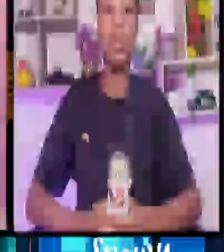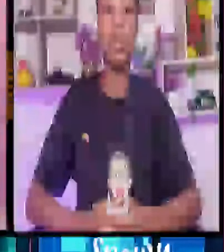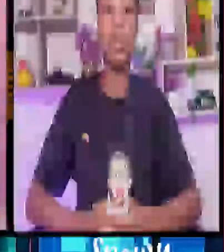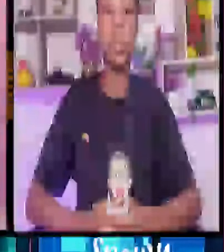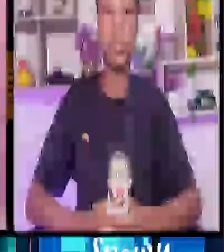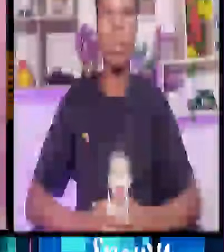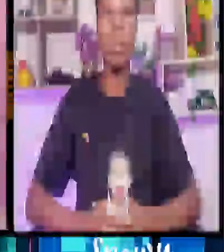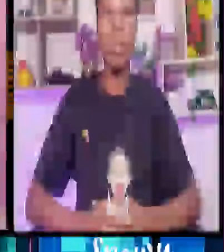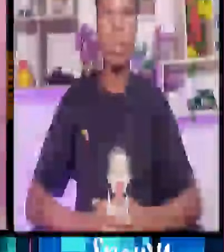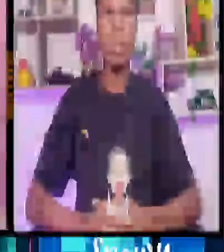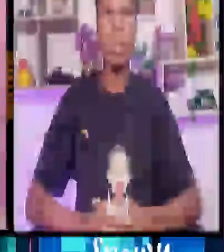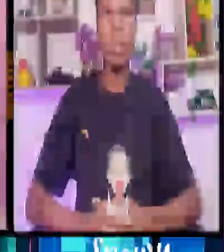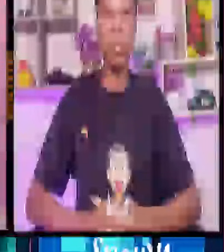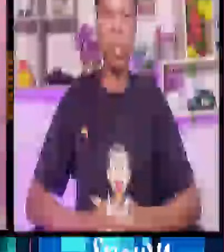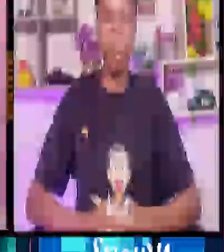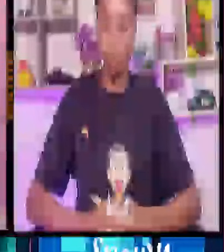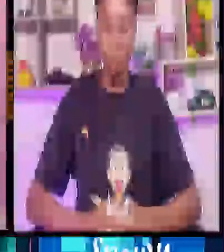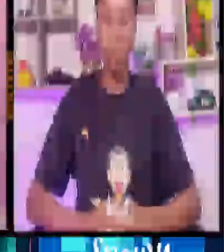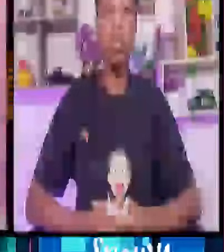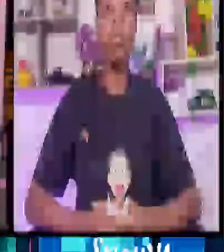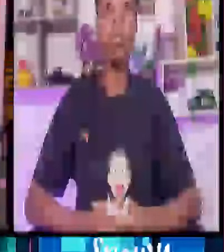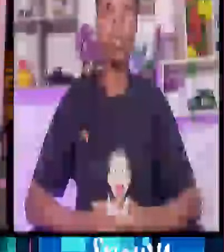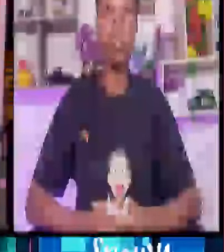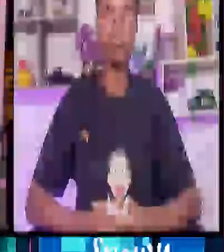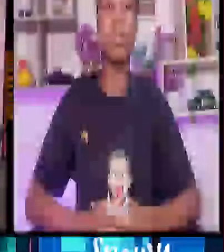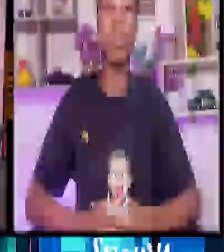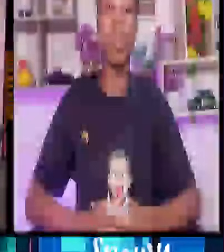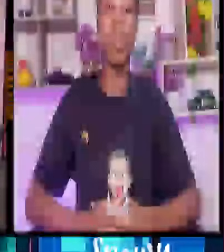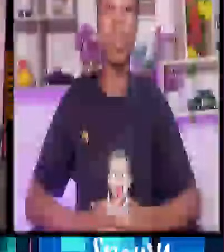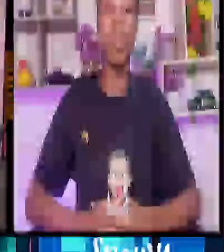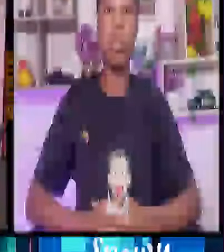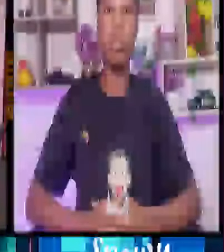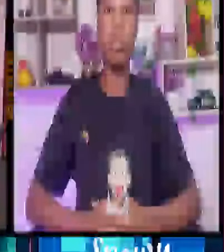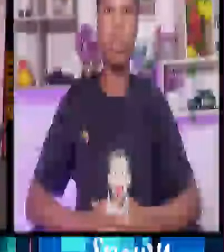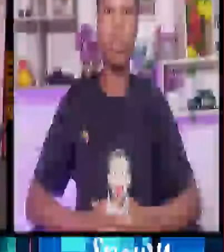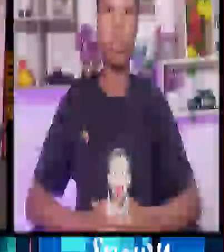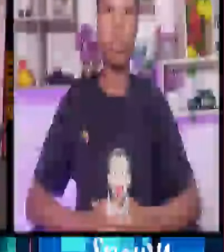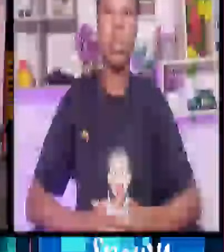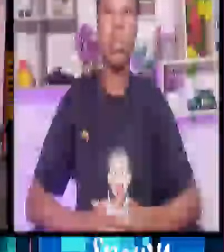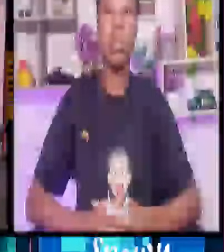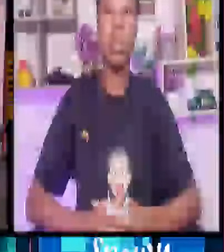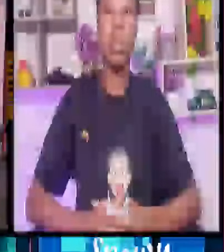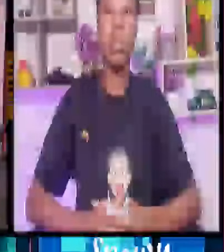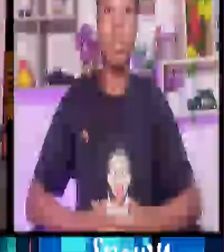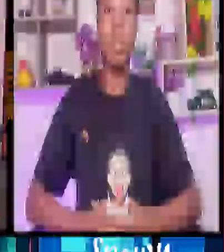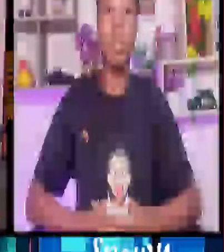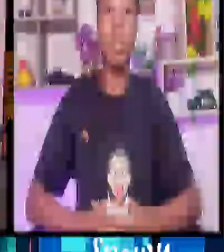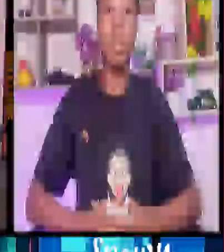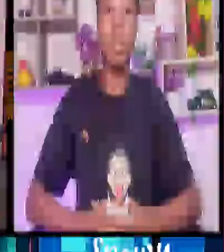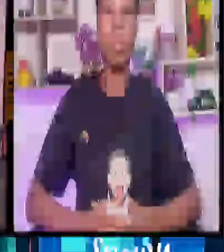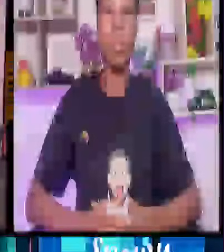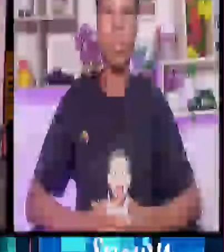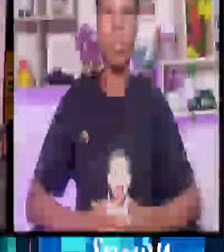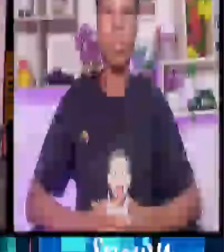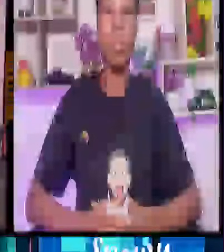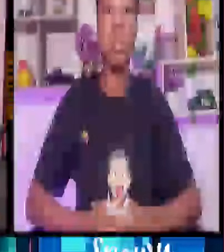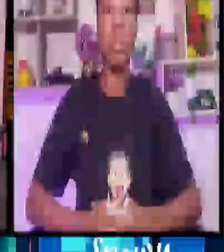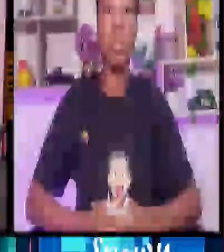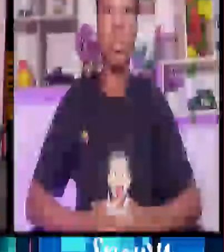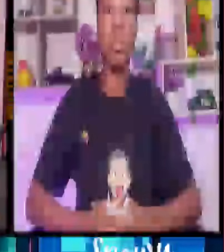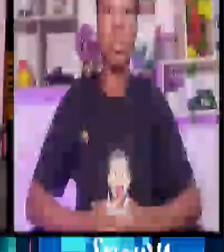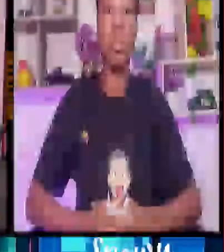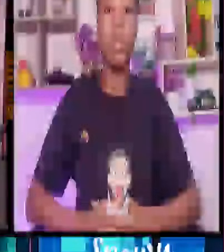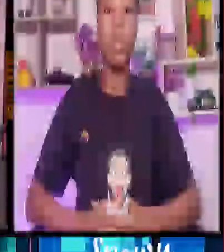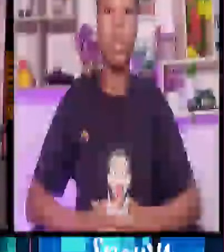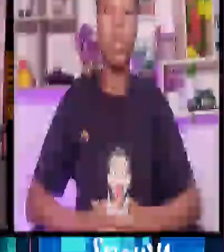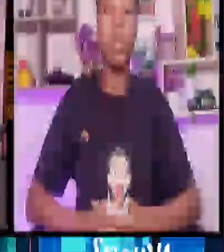thank you to is also part of the process. You mentioned the resetting agenda. Currently, what is with the resetting agenda? I don't know. I don't speak for him. Maybe he may be able to explain it